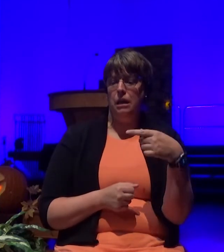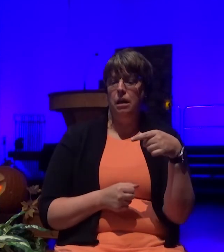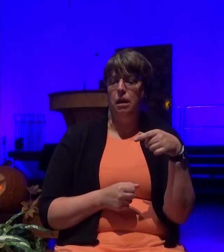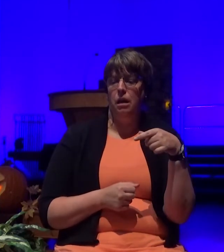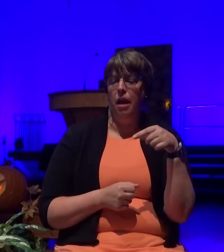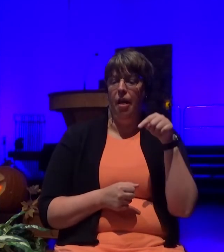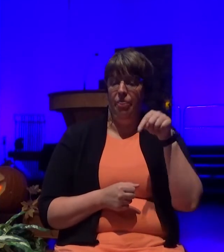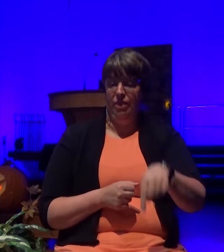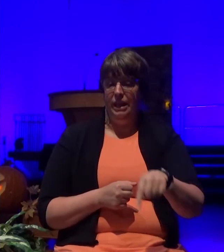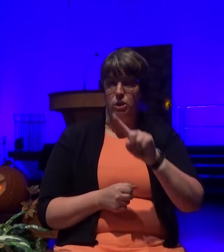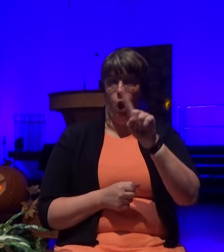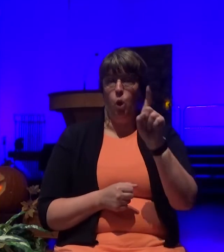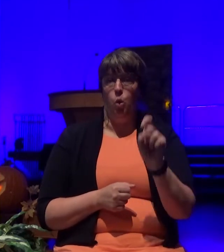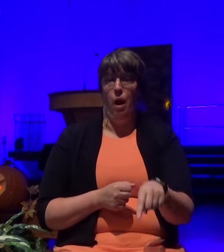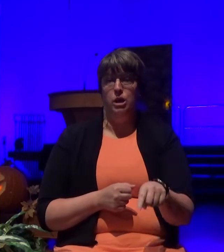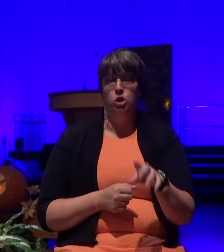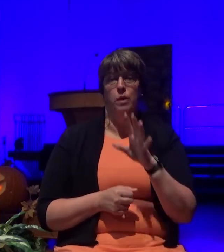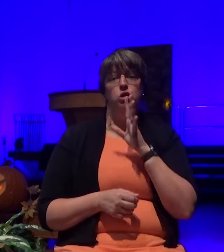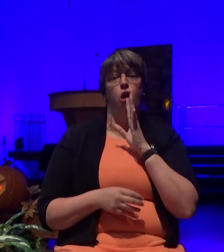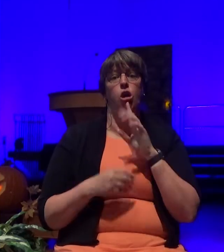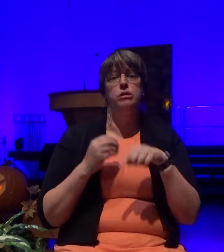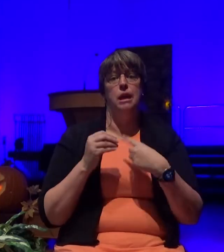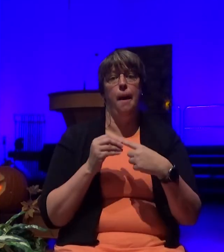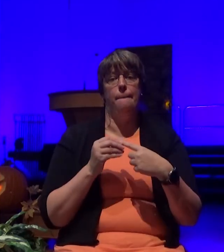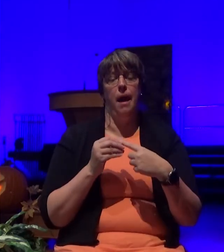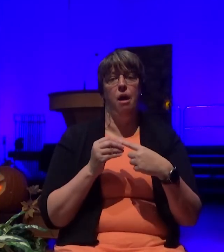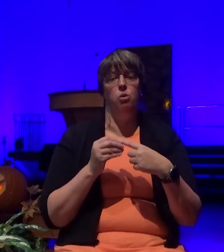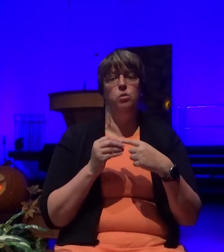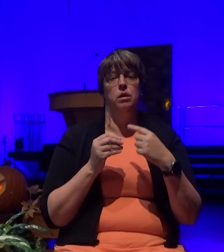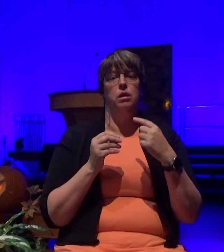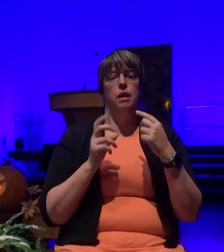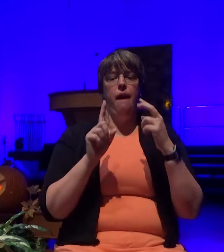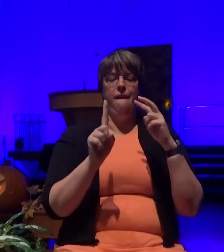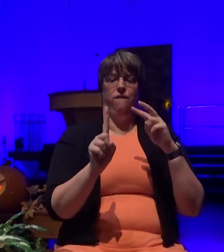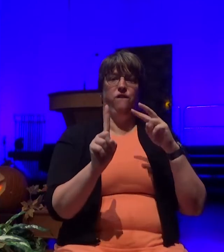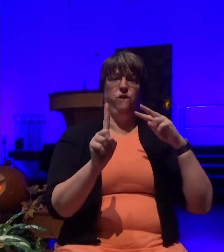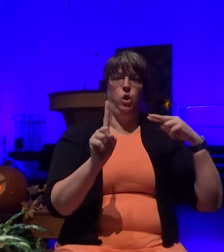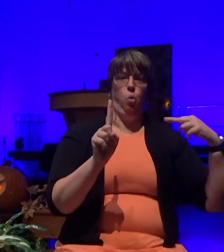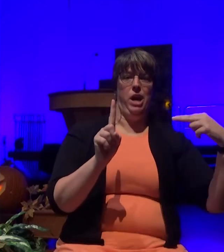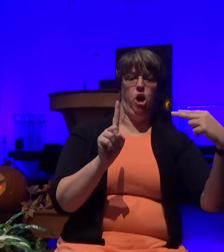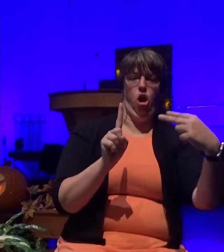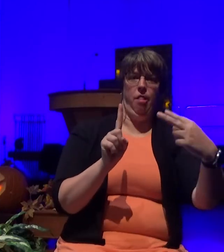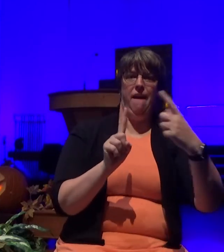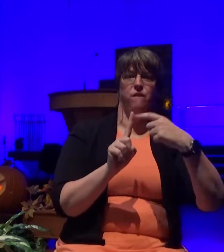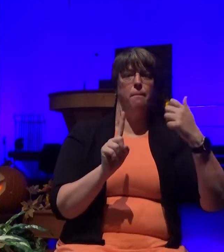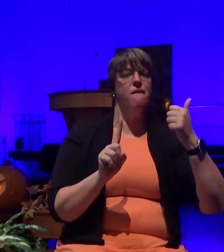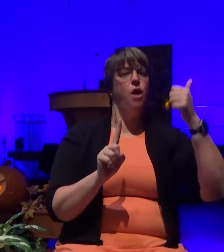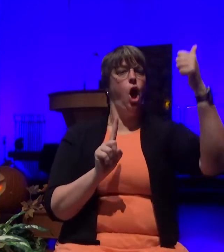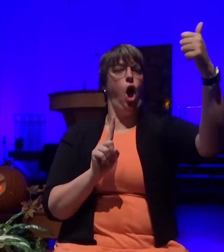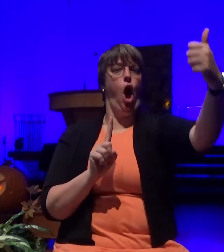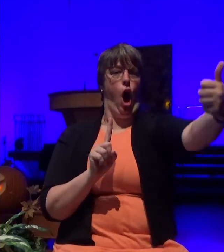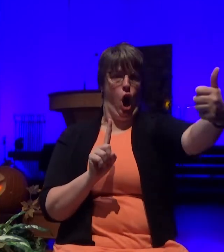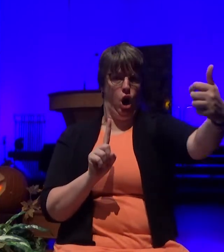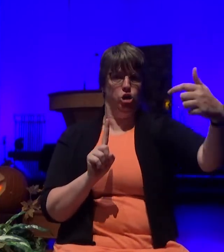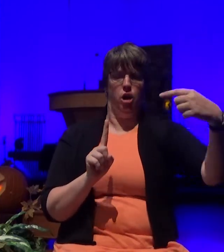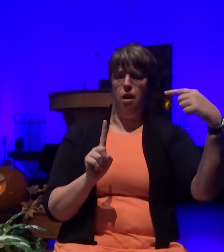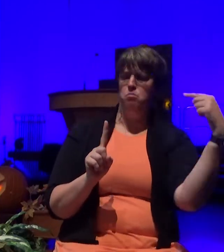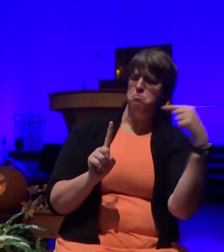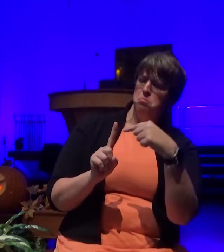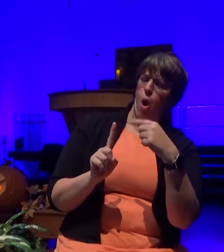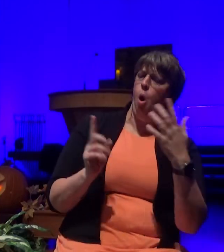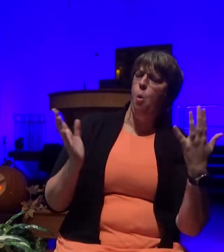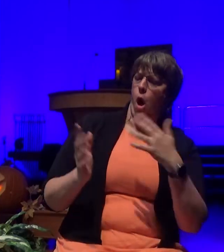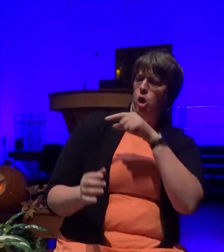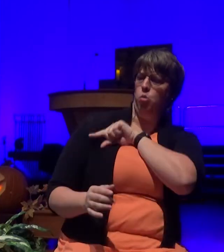our life from afar off and looking at the quality we would most like to express. And every time I've done this with